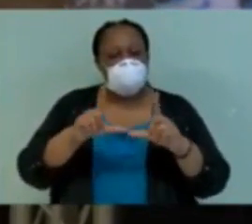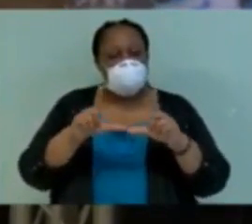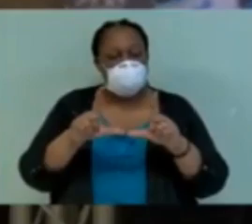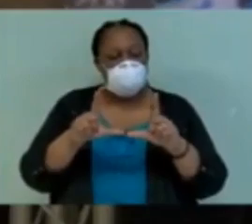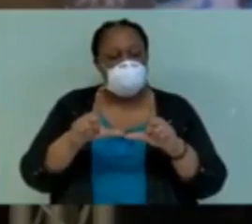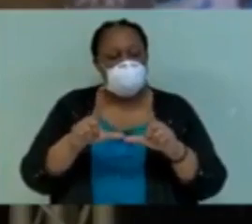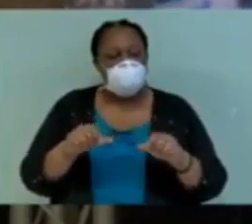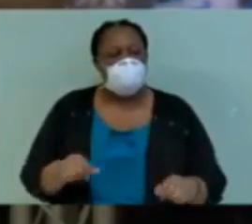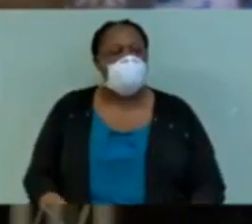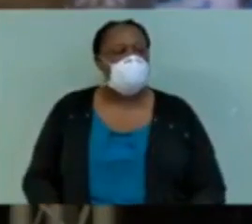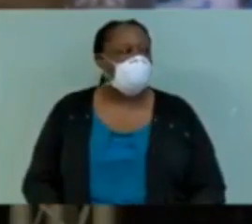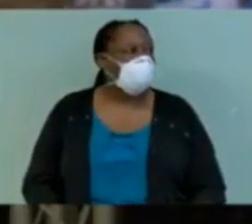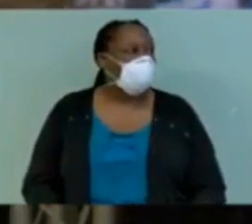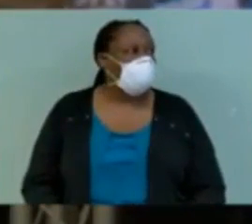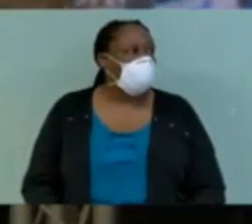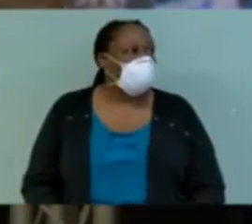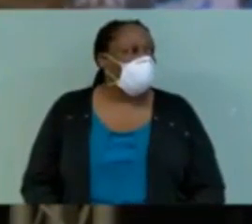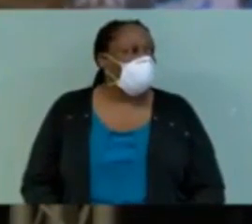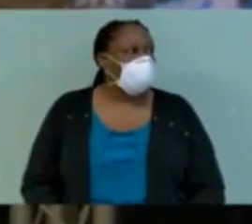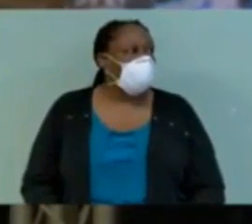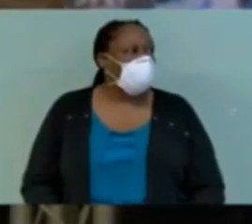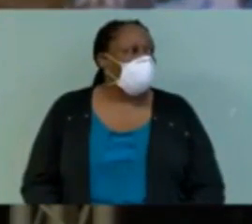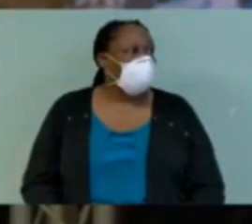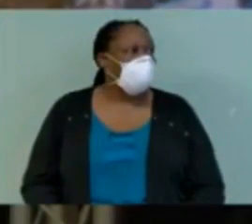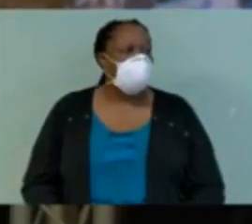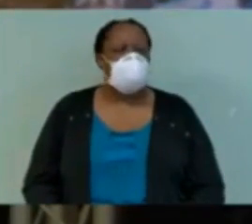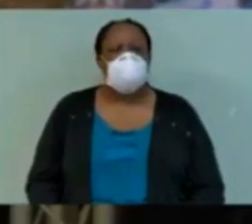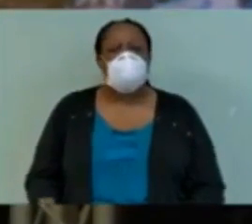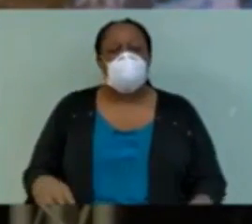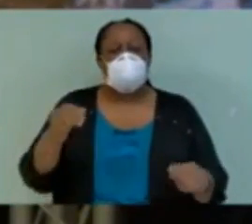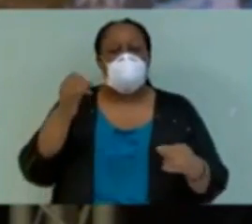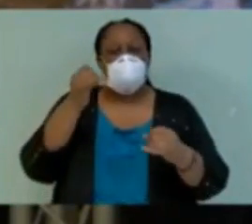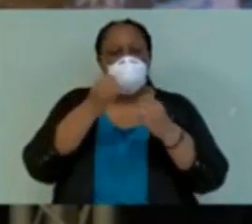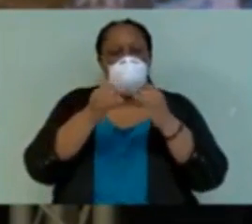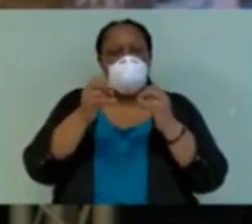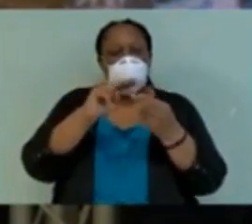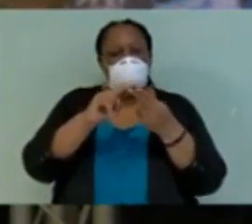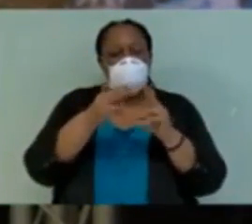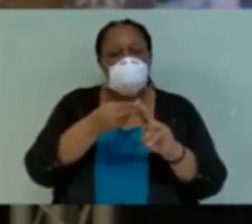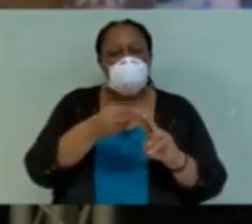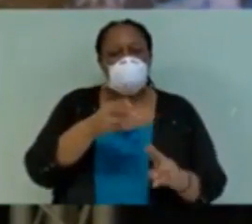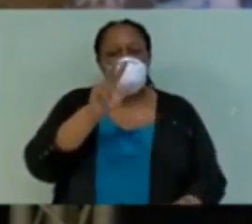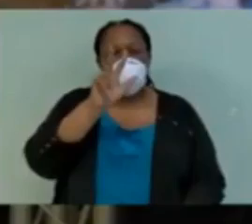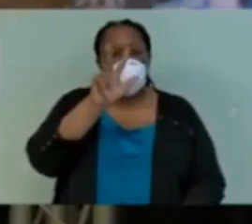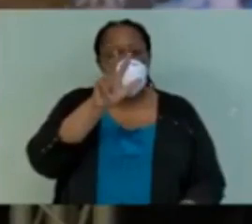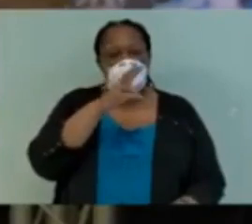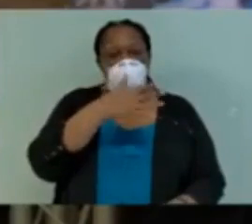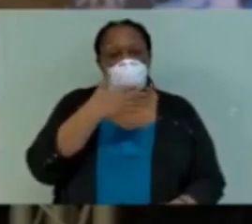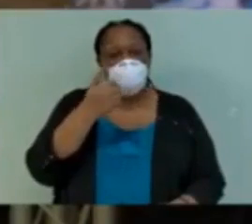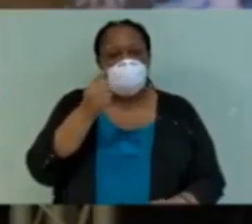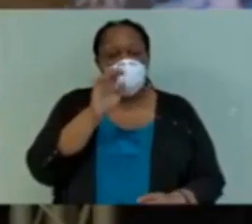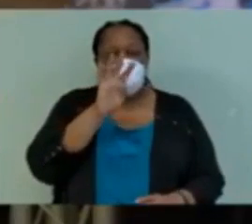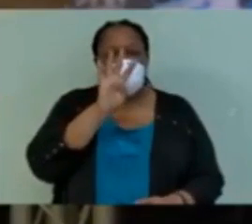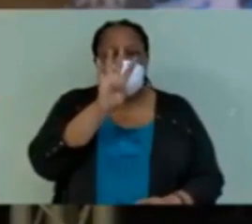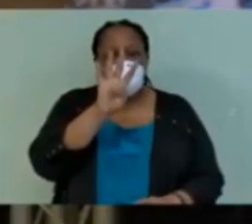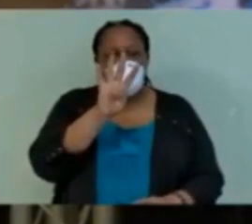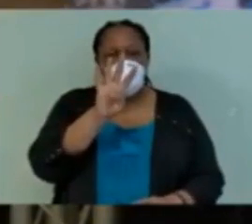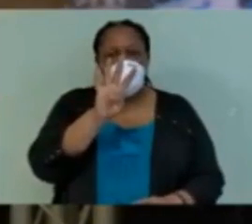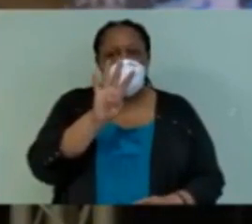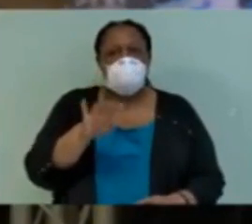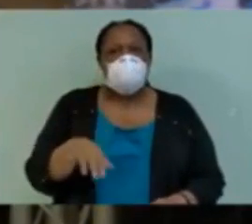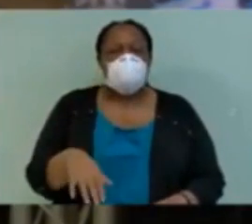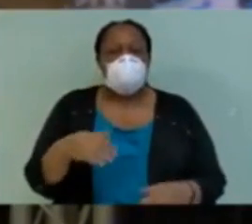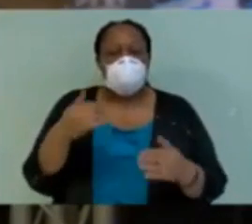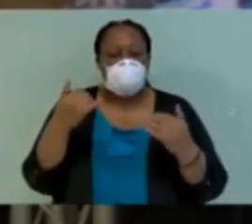observed at the Inland Revenue Department by the staff and taxpayers alike, there has been